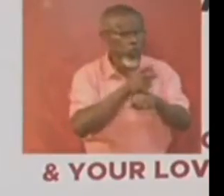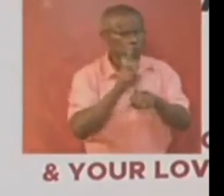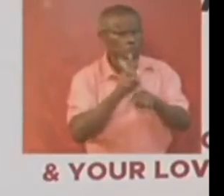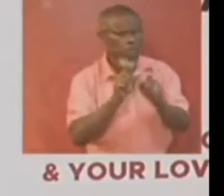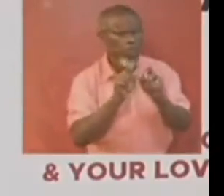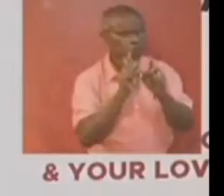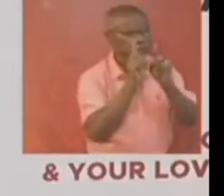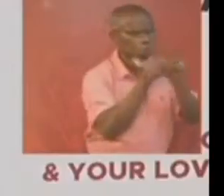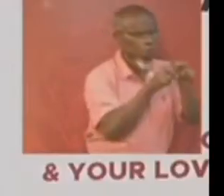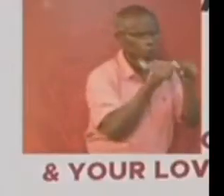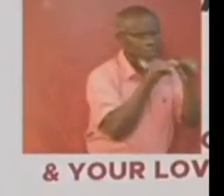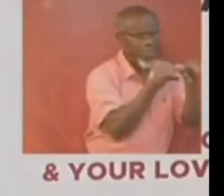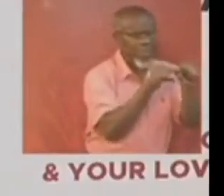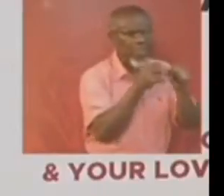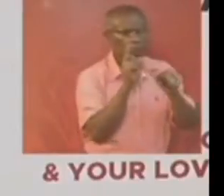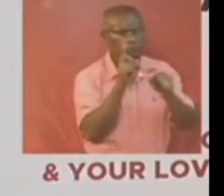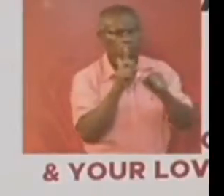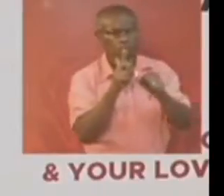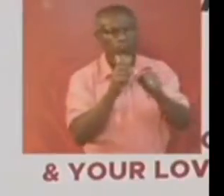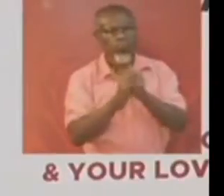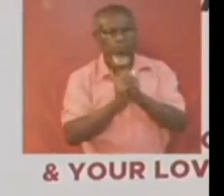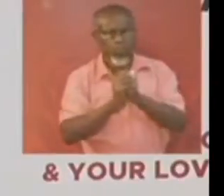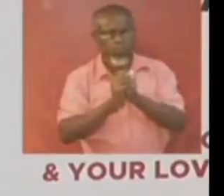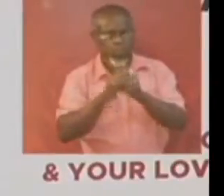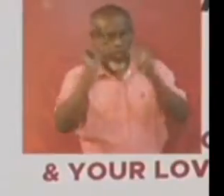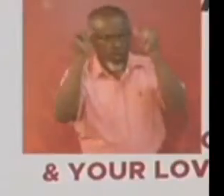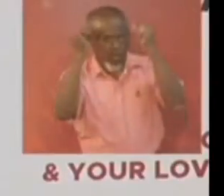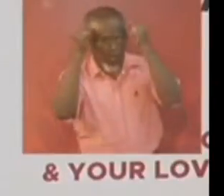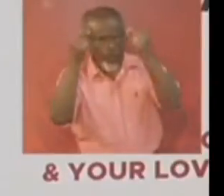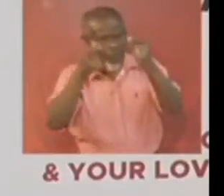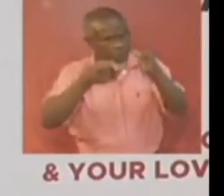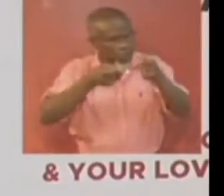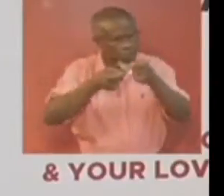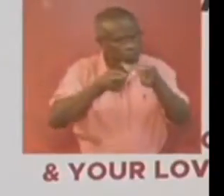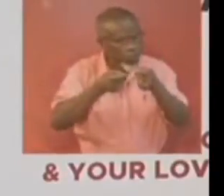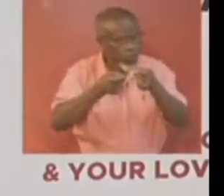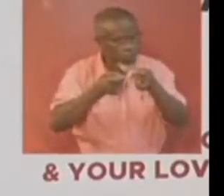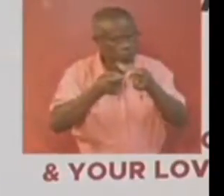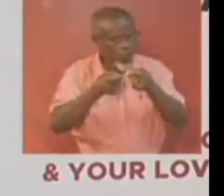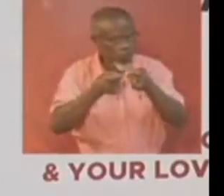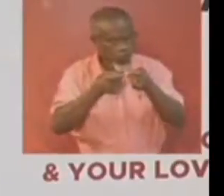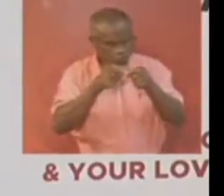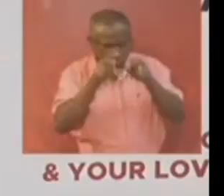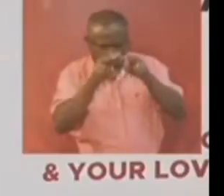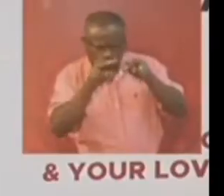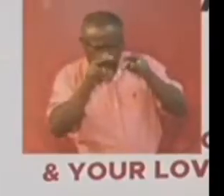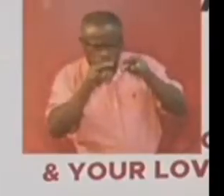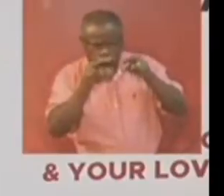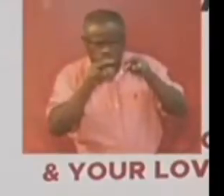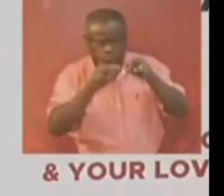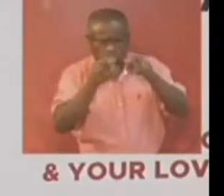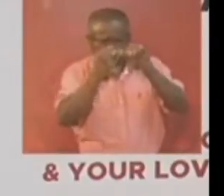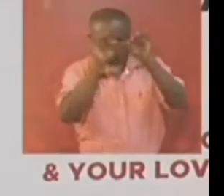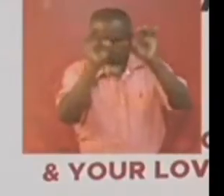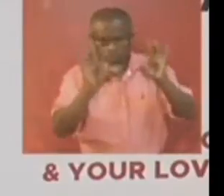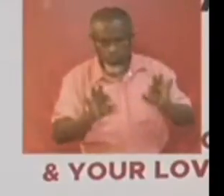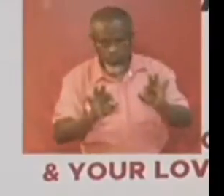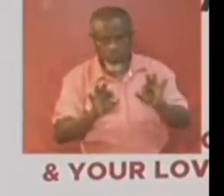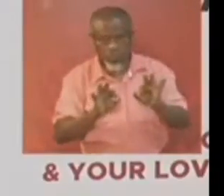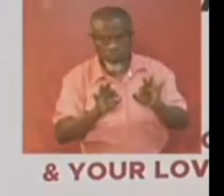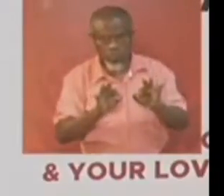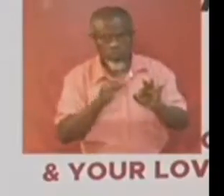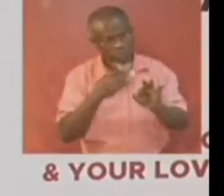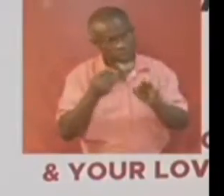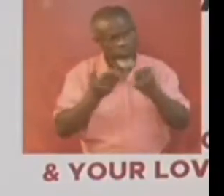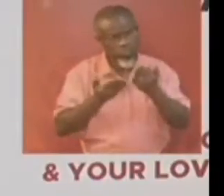state-supervised facilities. The parallel healthcare system has to take into account several factors and consider